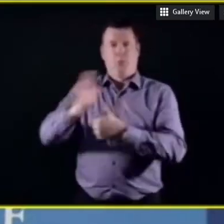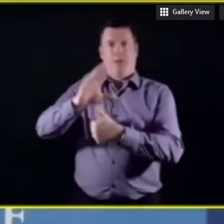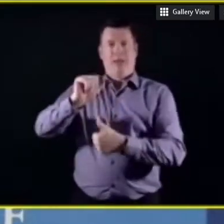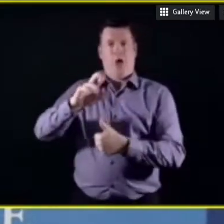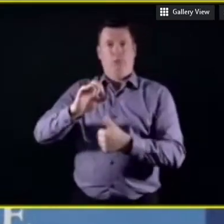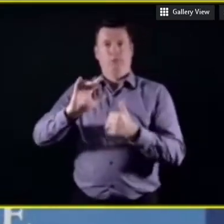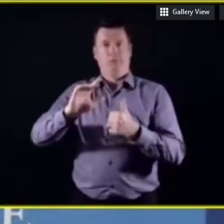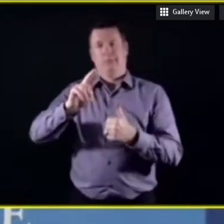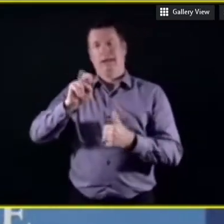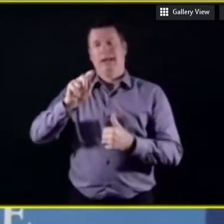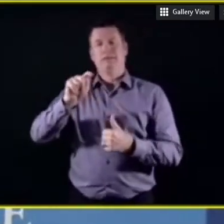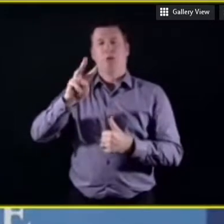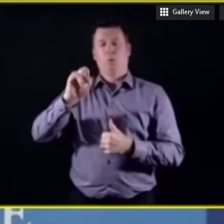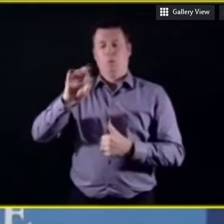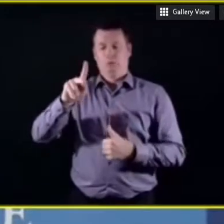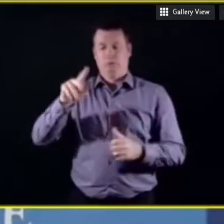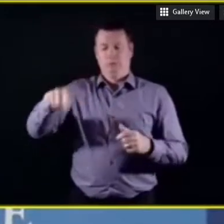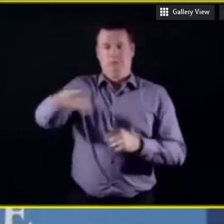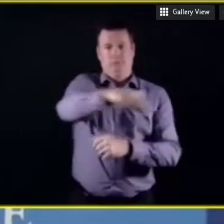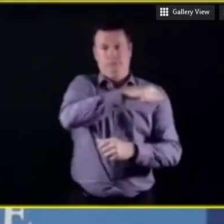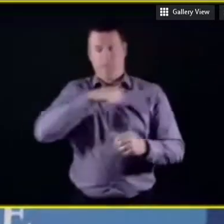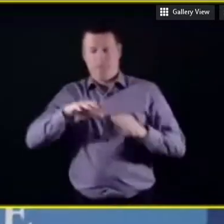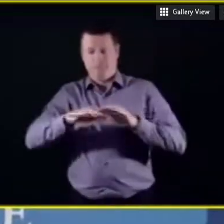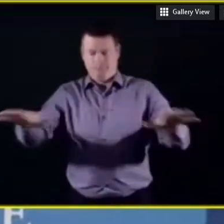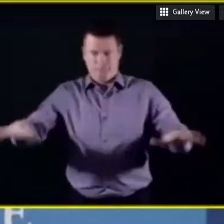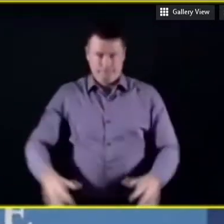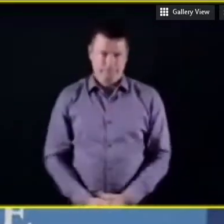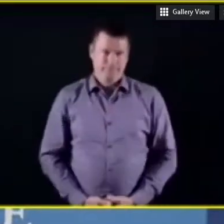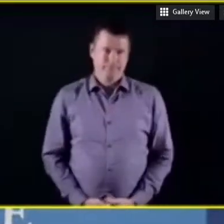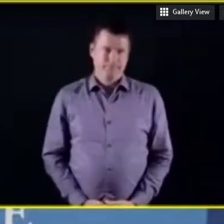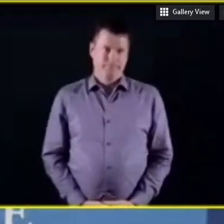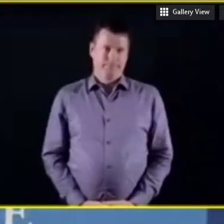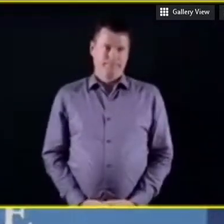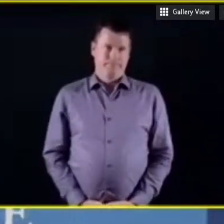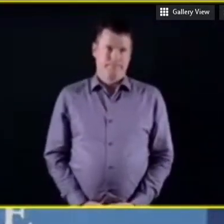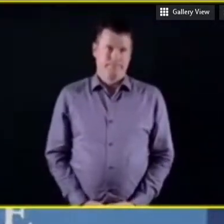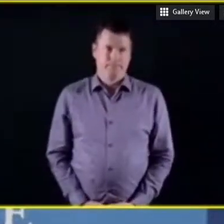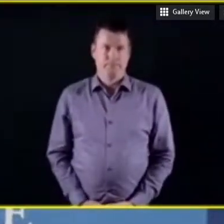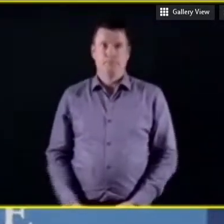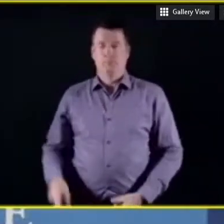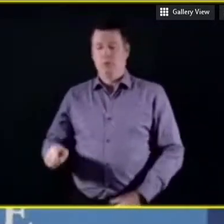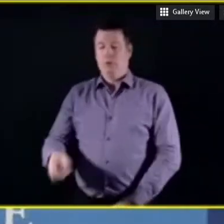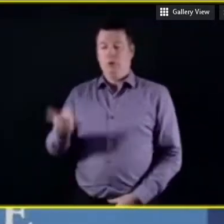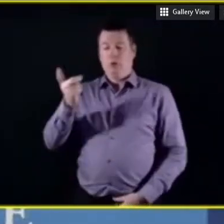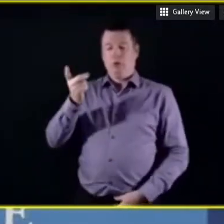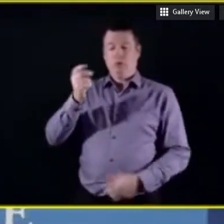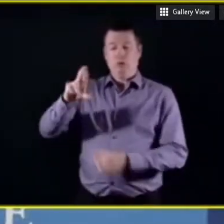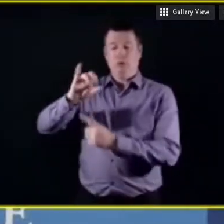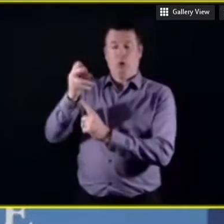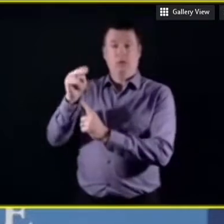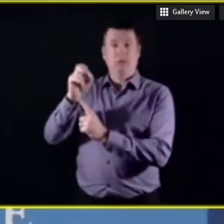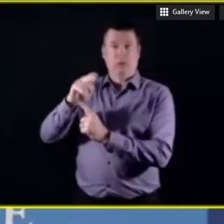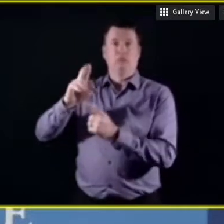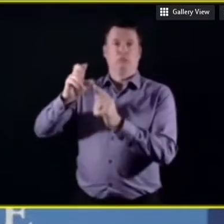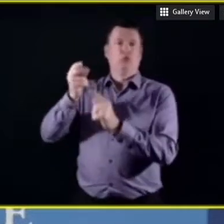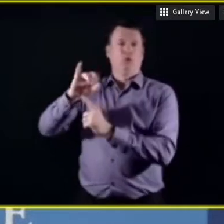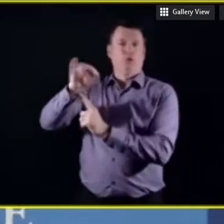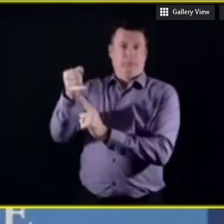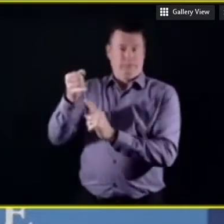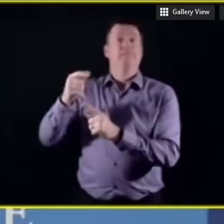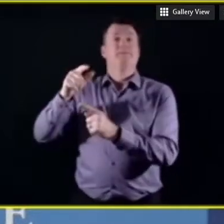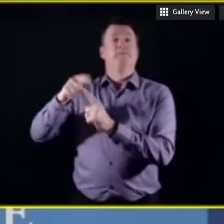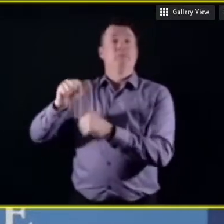established this dedicated respiratory clinic at Clinton Crossings. The primary care network encompasses